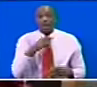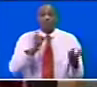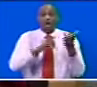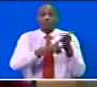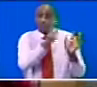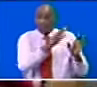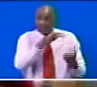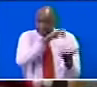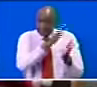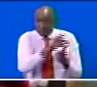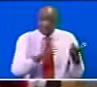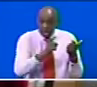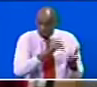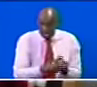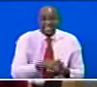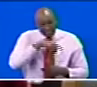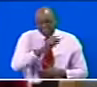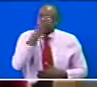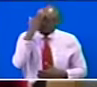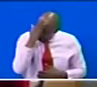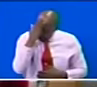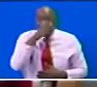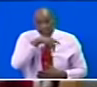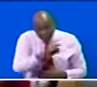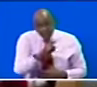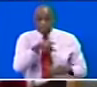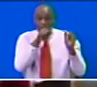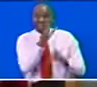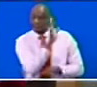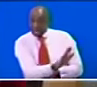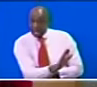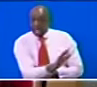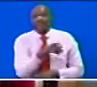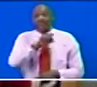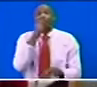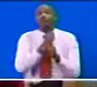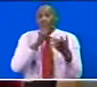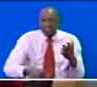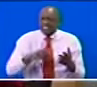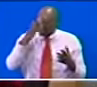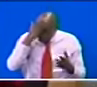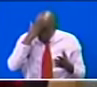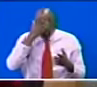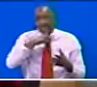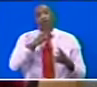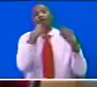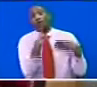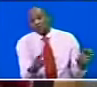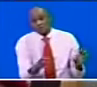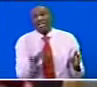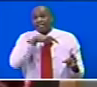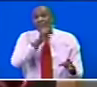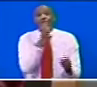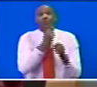Ni kwa sababu wao wanapraktizia kwa nomination yao, wanataka washajua watashindwa, wanataka kufanya